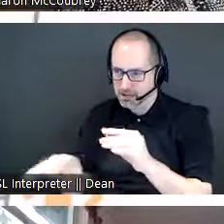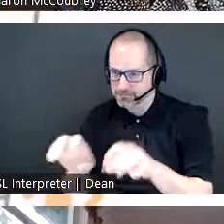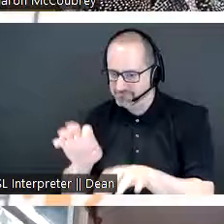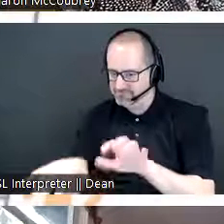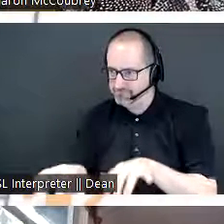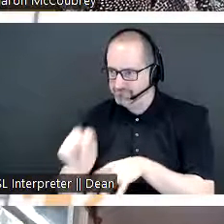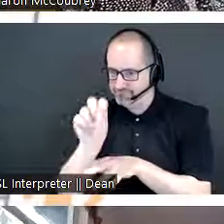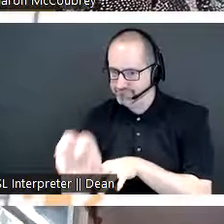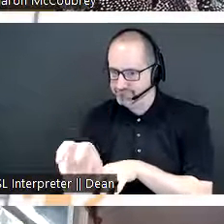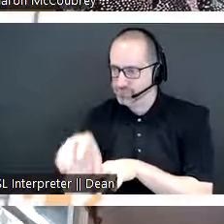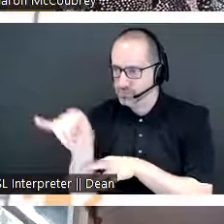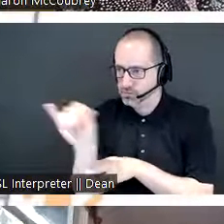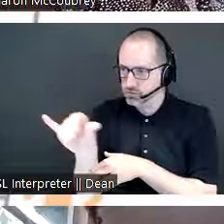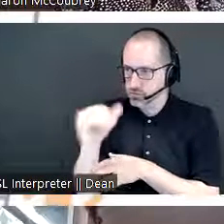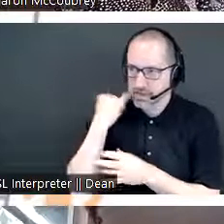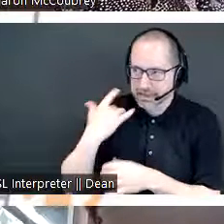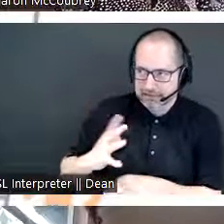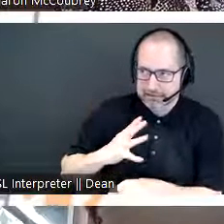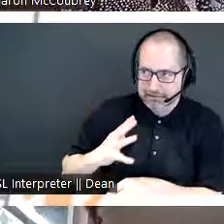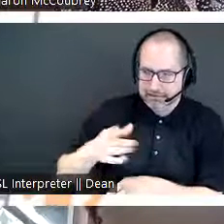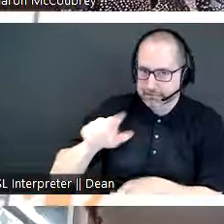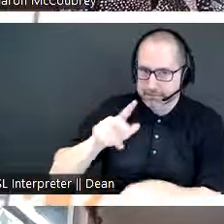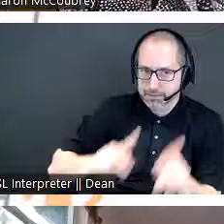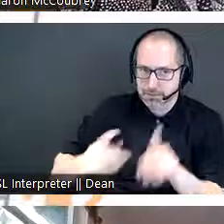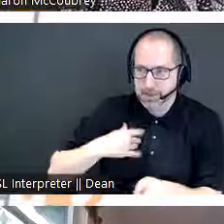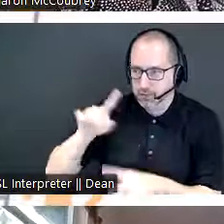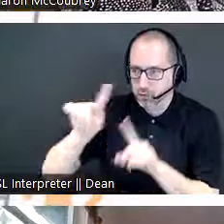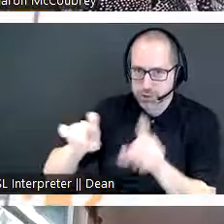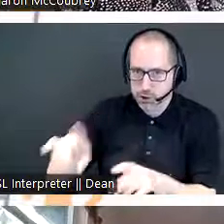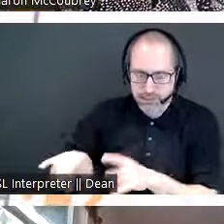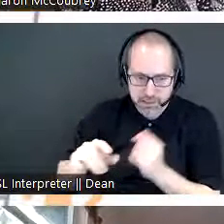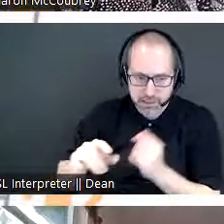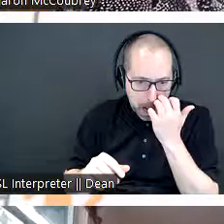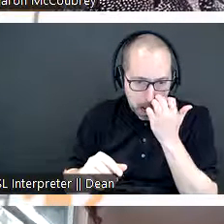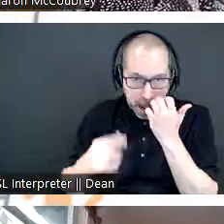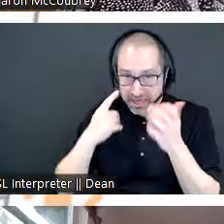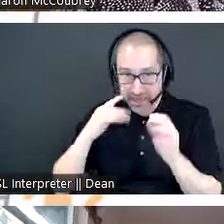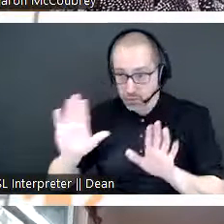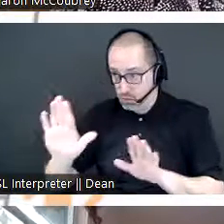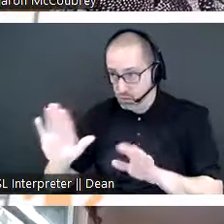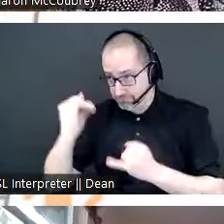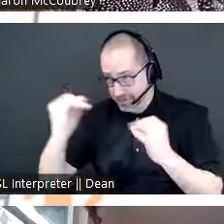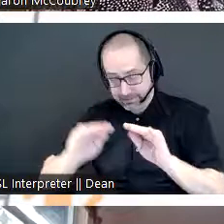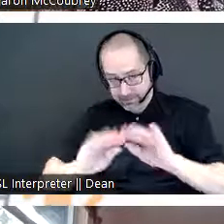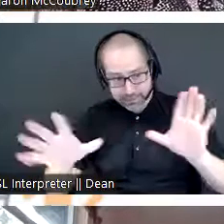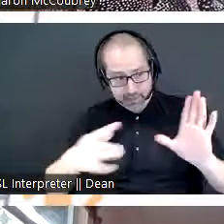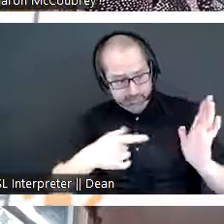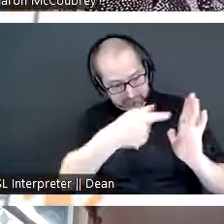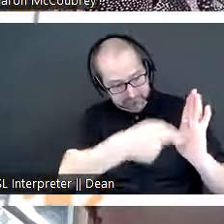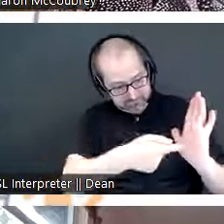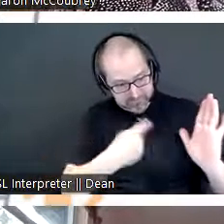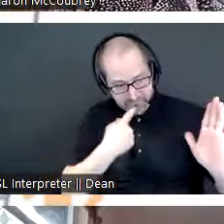about proclamations and what they can do. I think you were quite clear, but if there is any